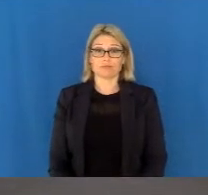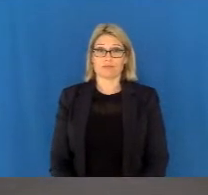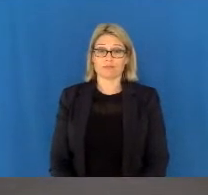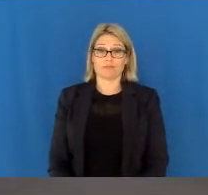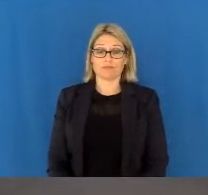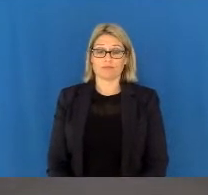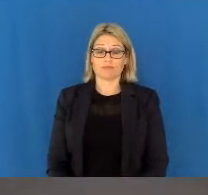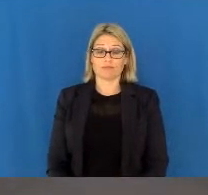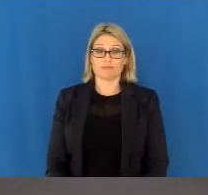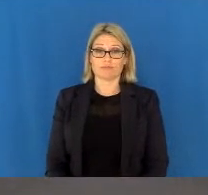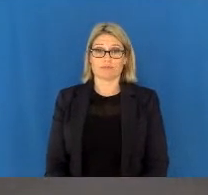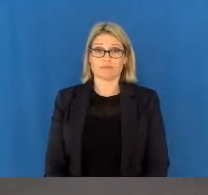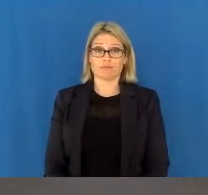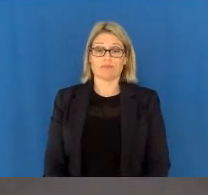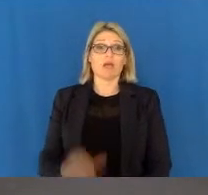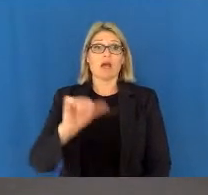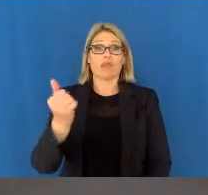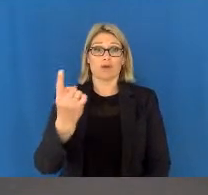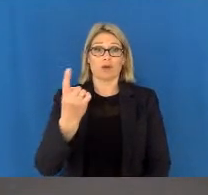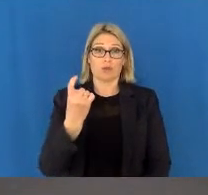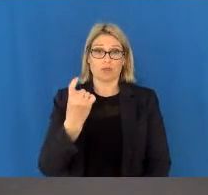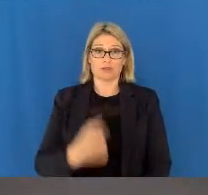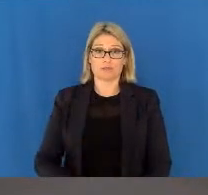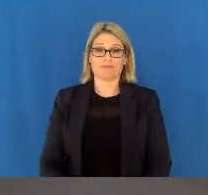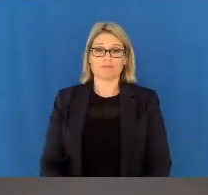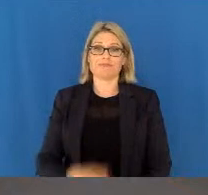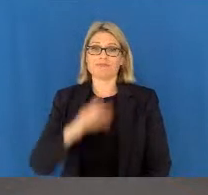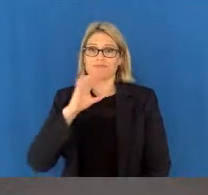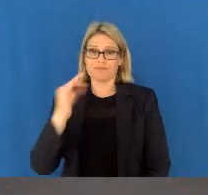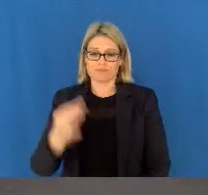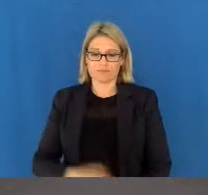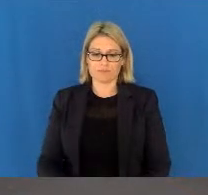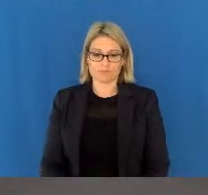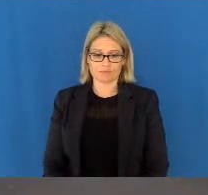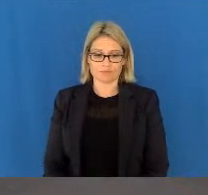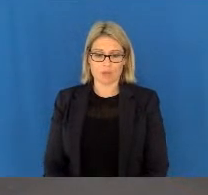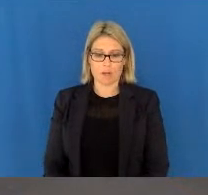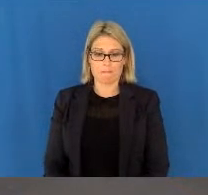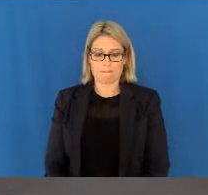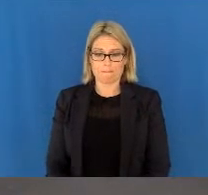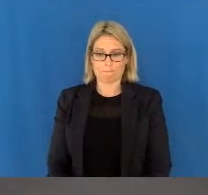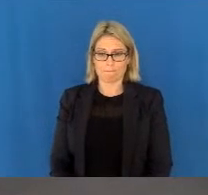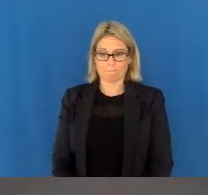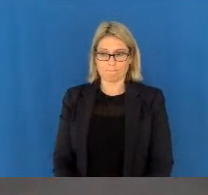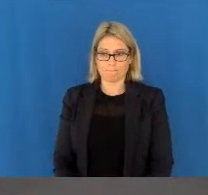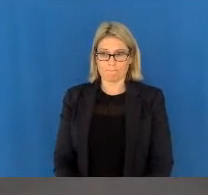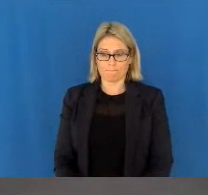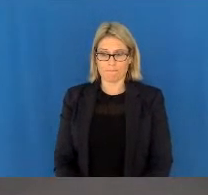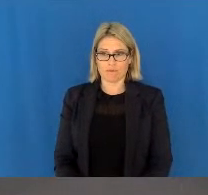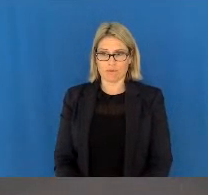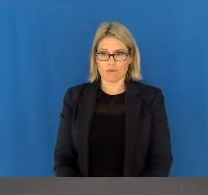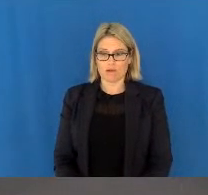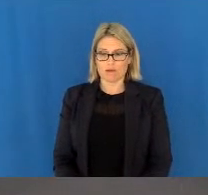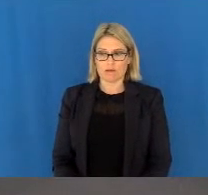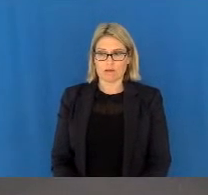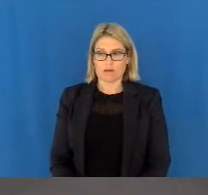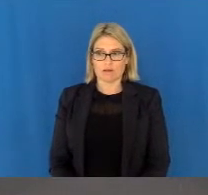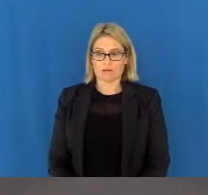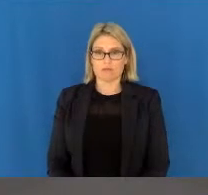Another question. How can we protect vaccinated people in our zone, in Zone